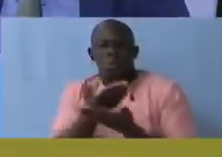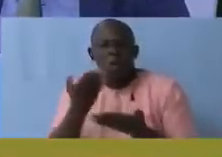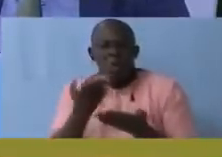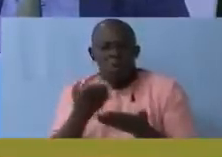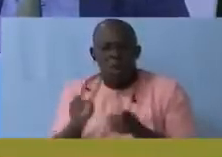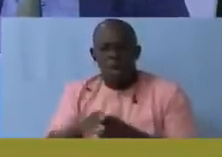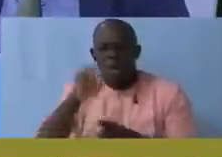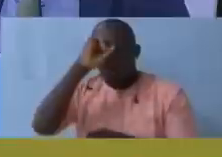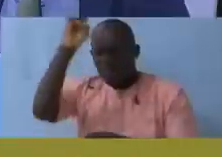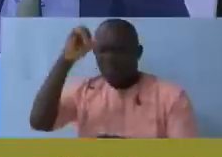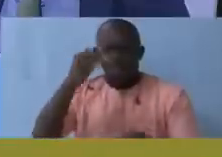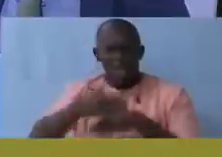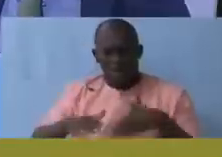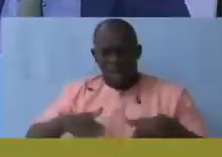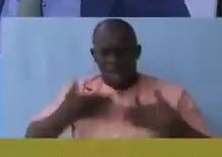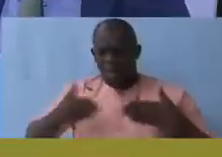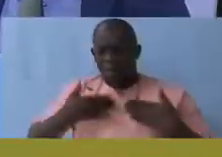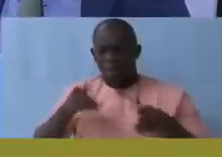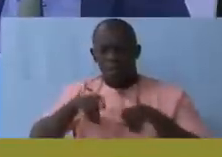results?